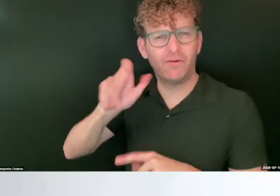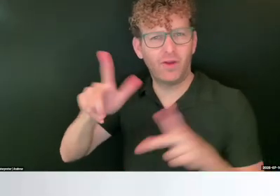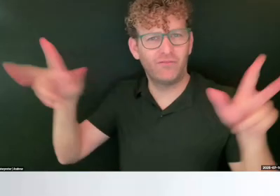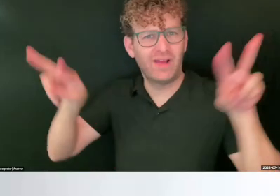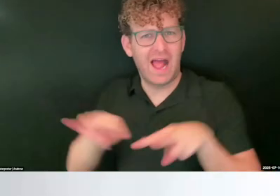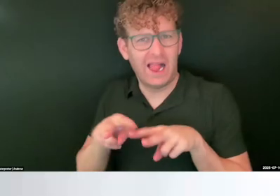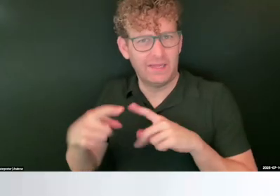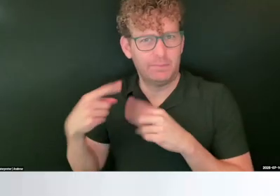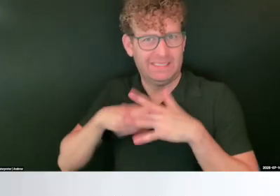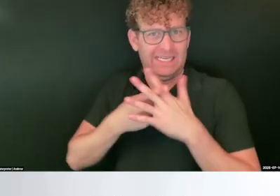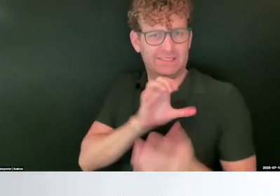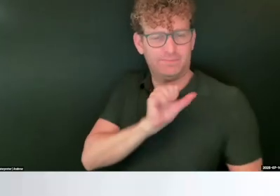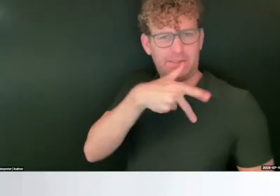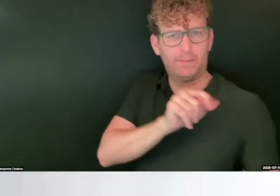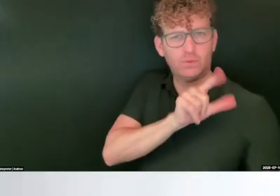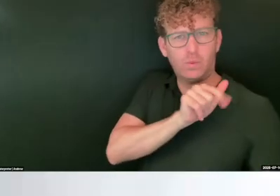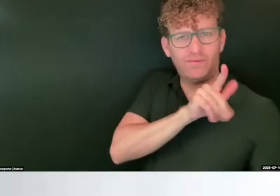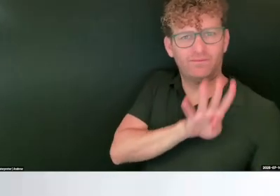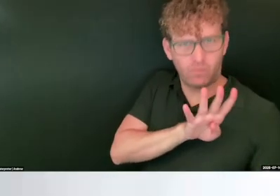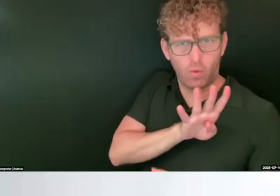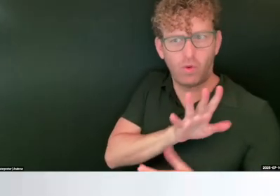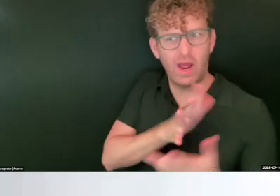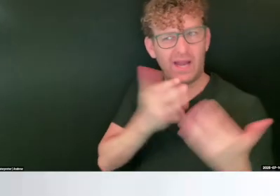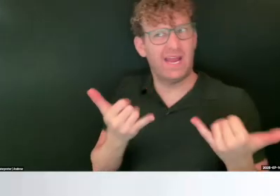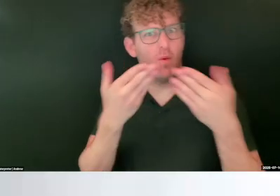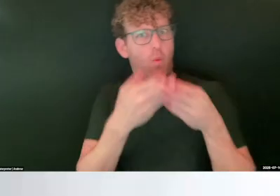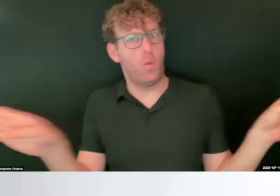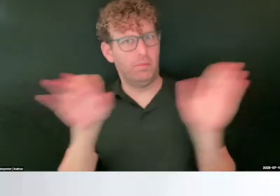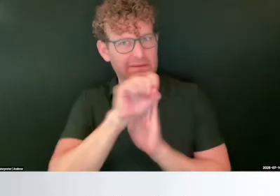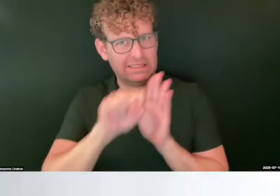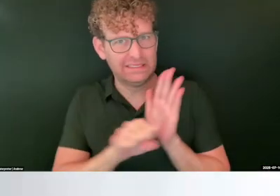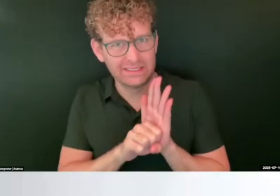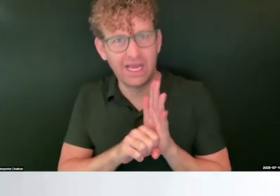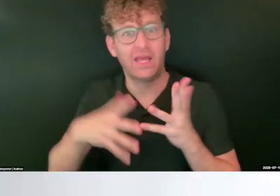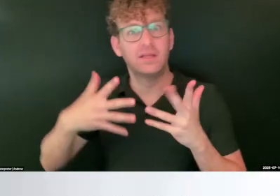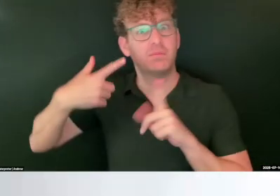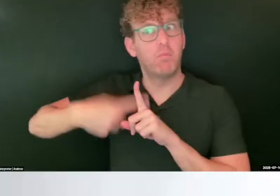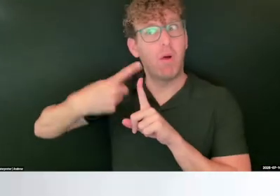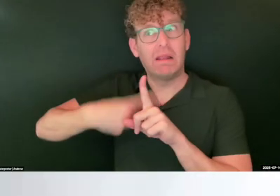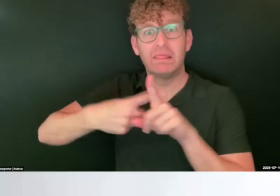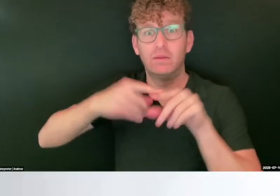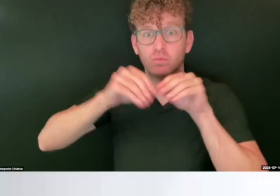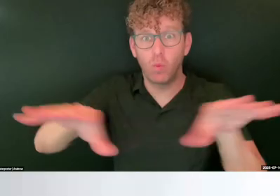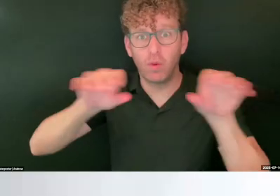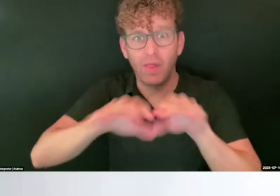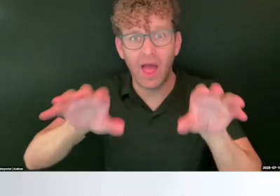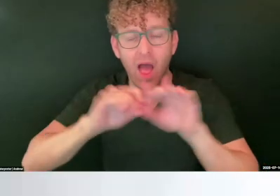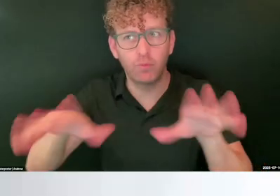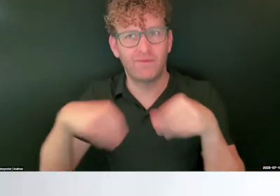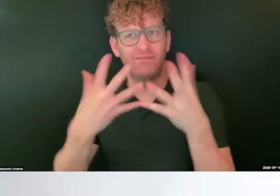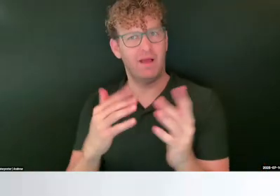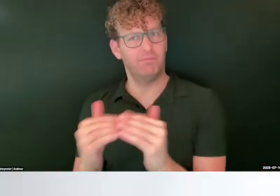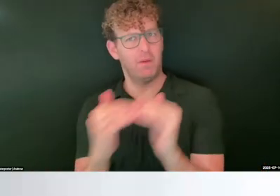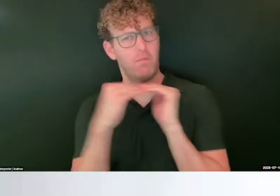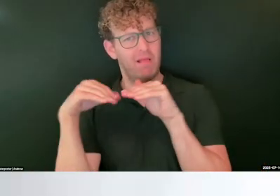and has been open to the rest of the state, following a monthly staggered rollout in order to provide equitable access to